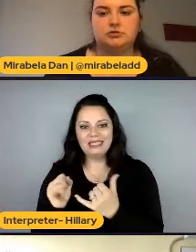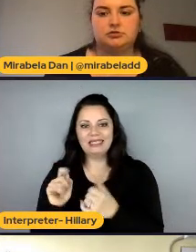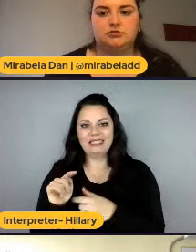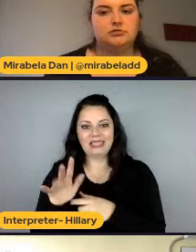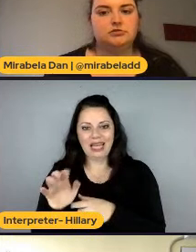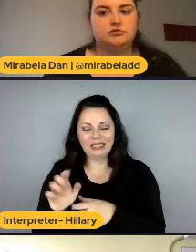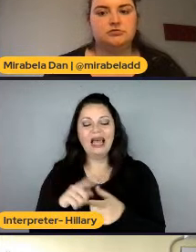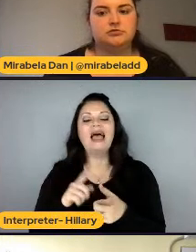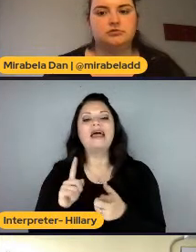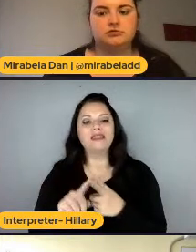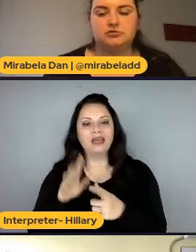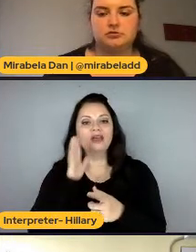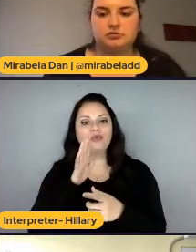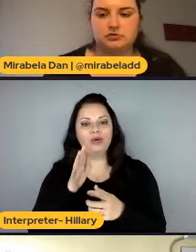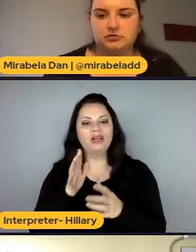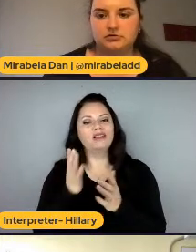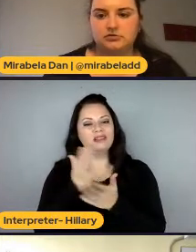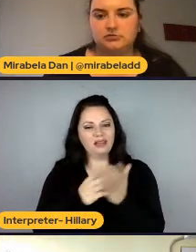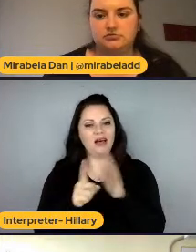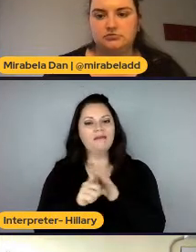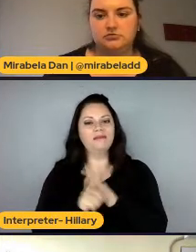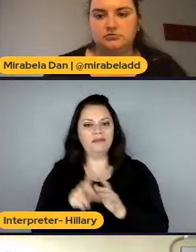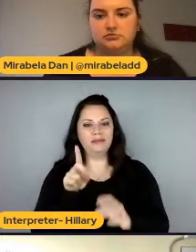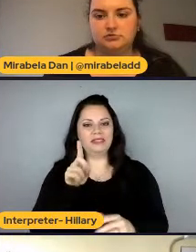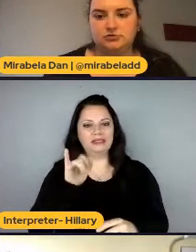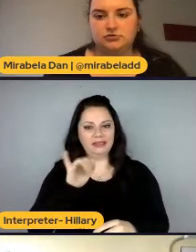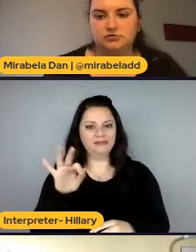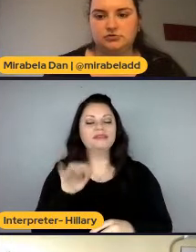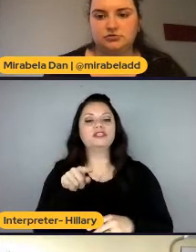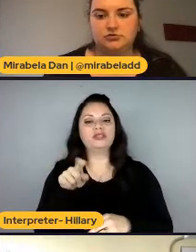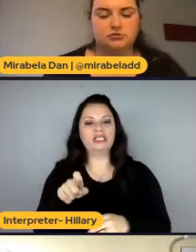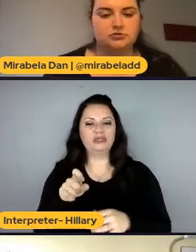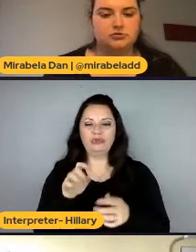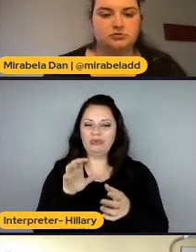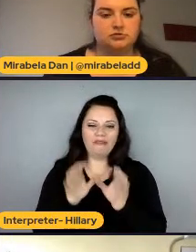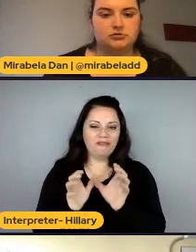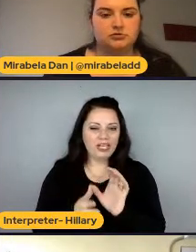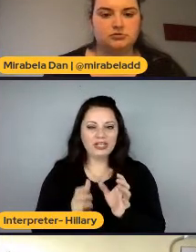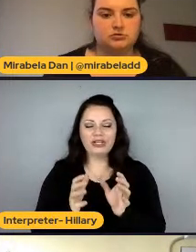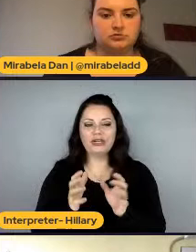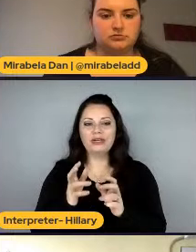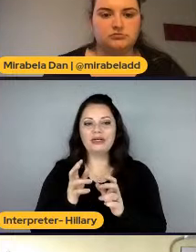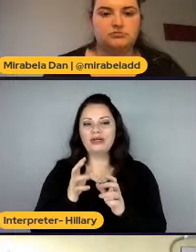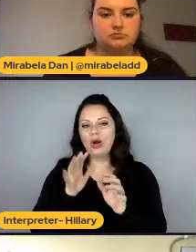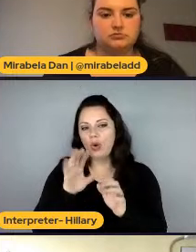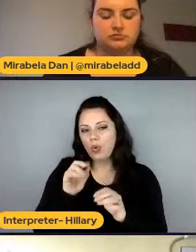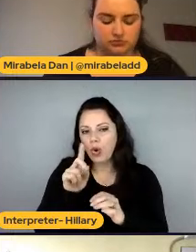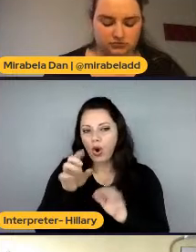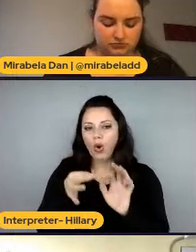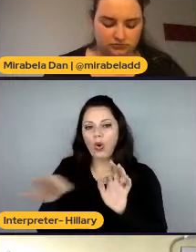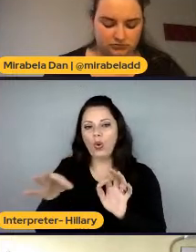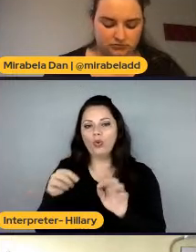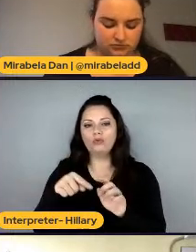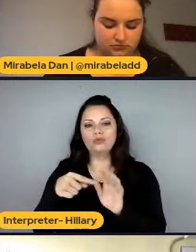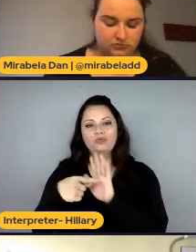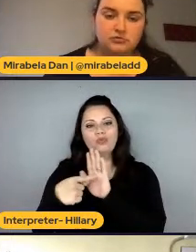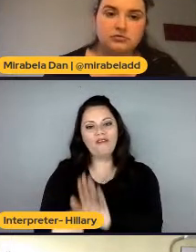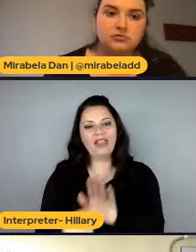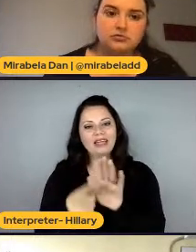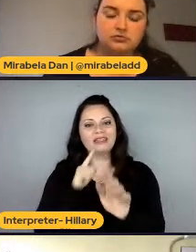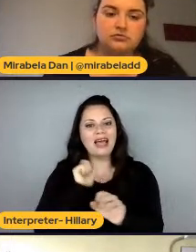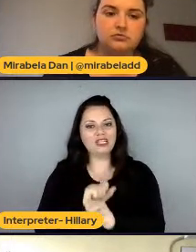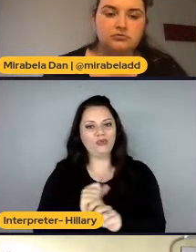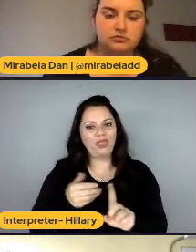would get quite some diff probably, and you would need to maybe configure a TypeScript code to reflect what is actually there